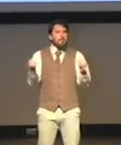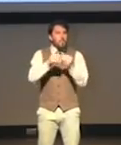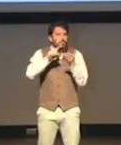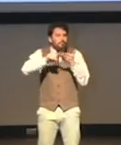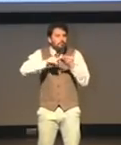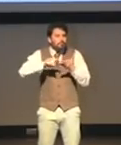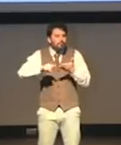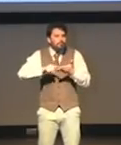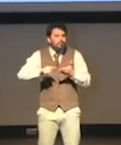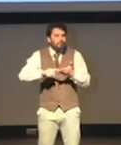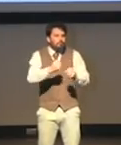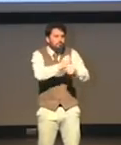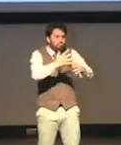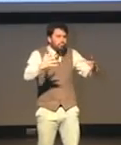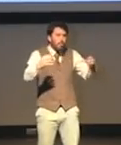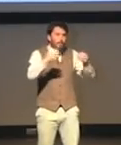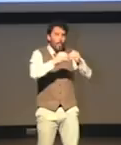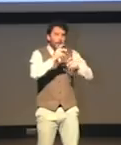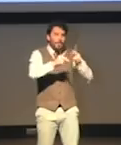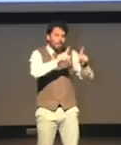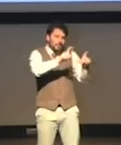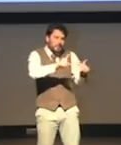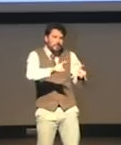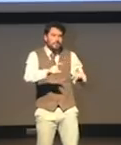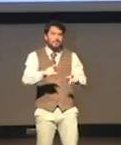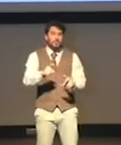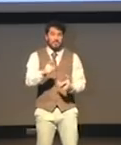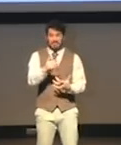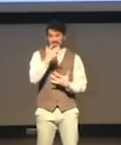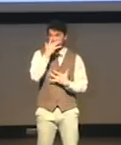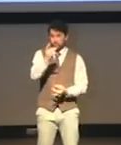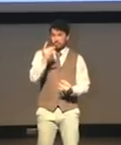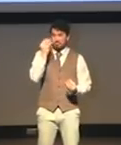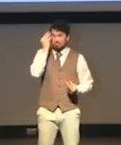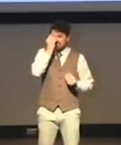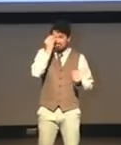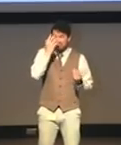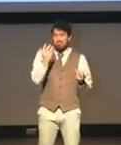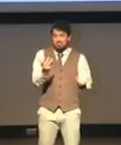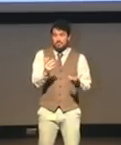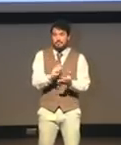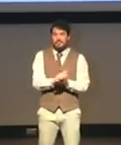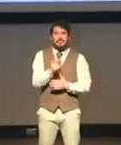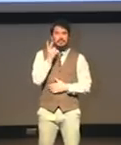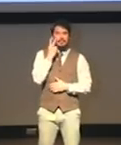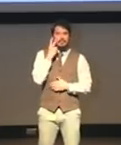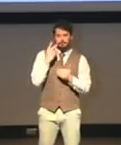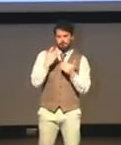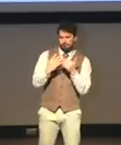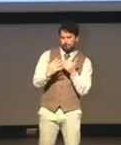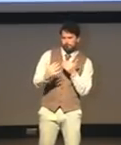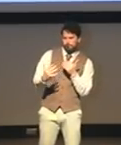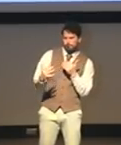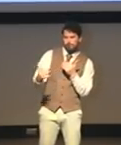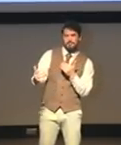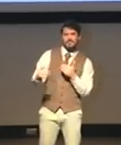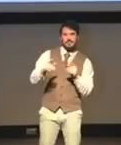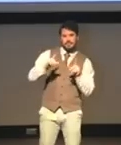It's interesting to think about, but I think that time will tell as more studies, if more studies